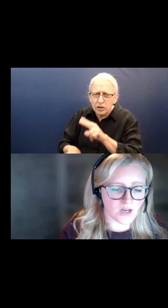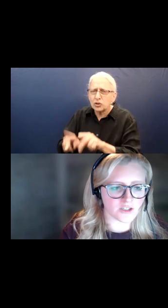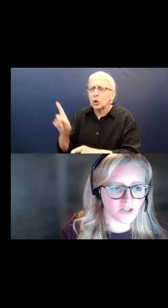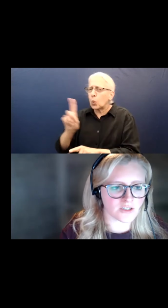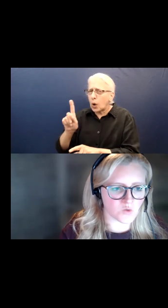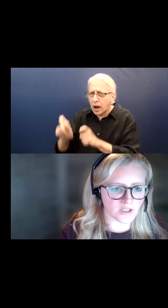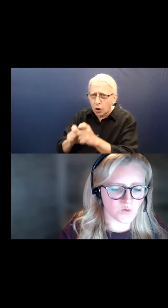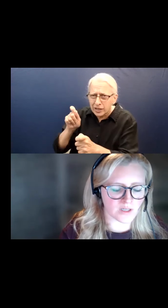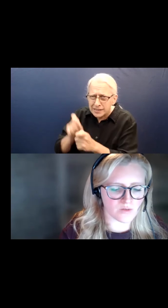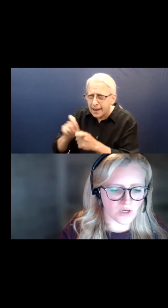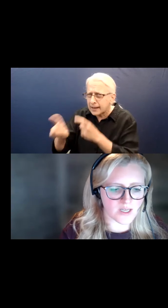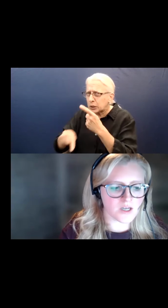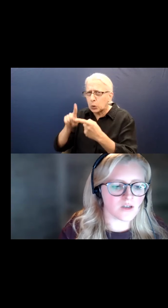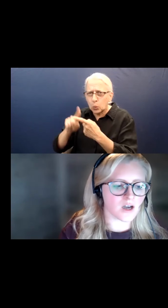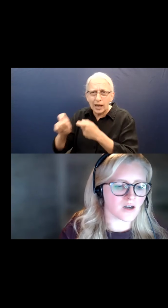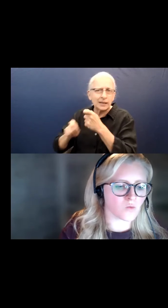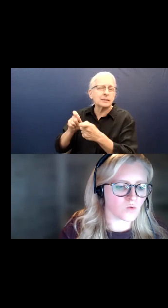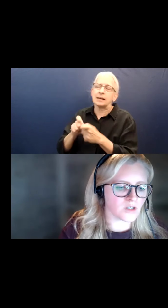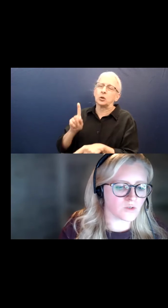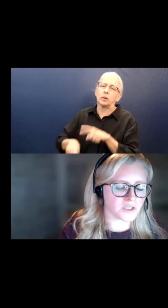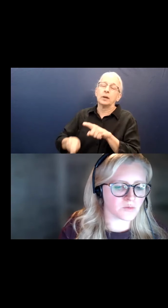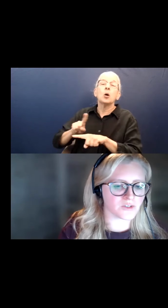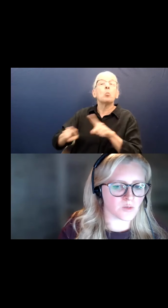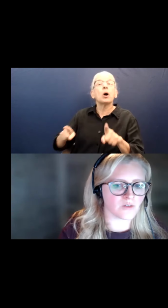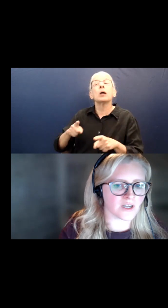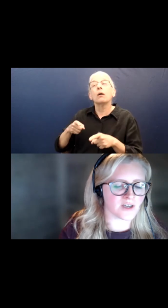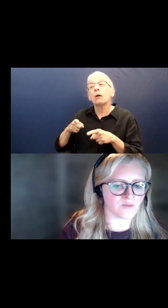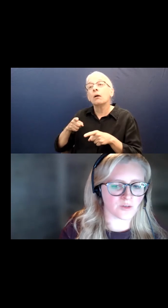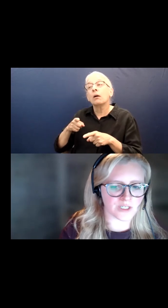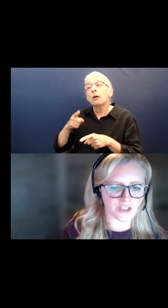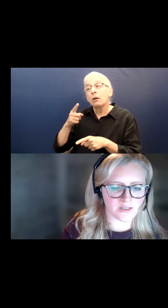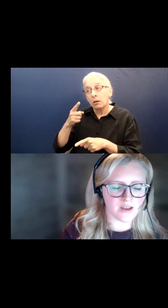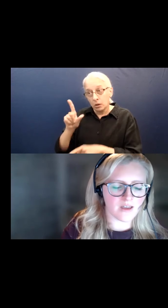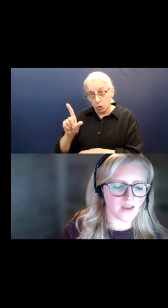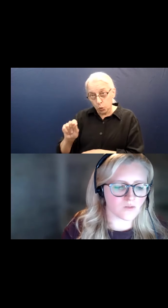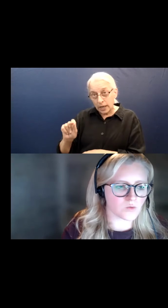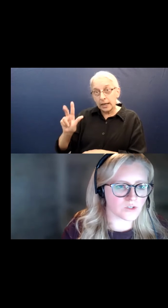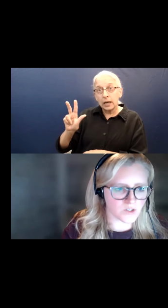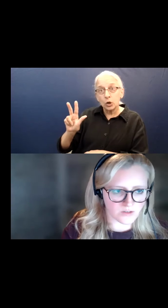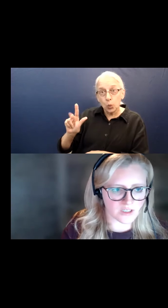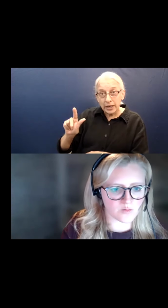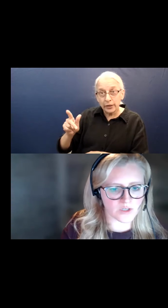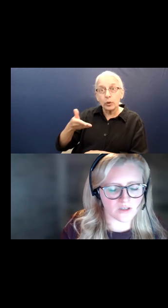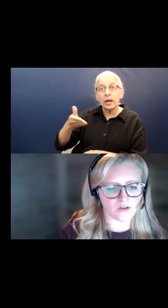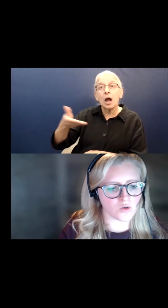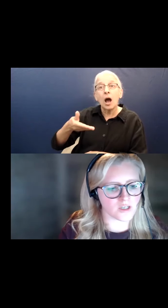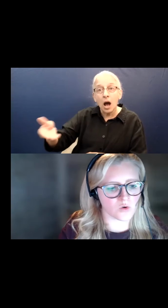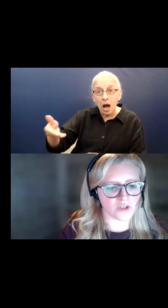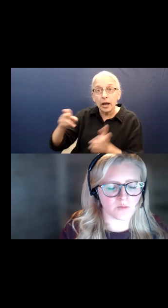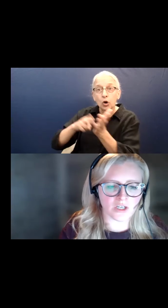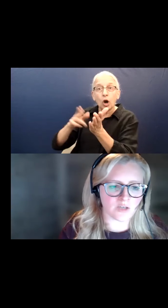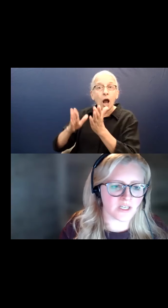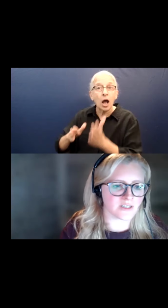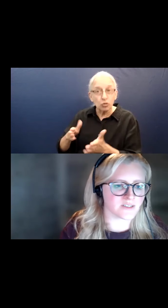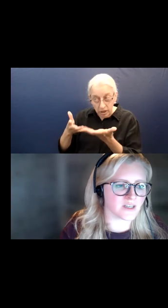a contractor in 2023, we will be able to provide that information, and we will certainly be holding